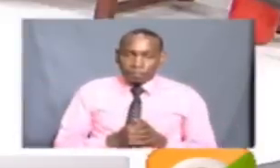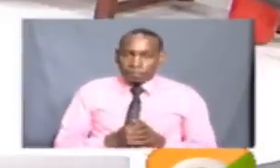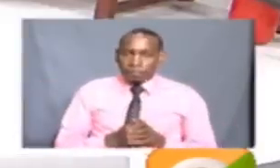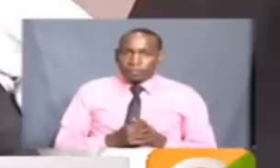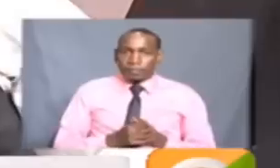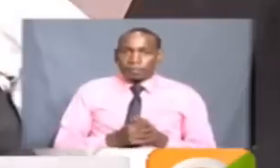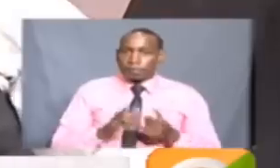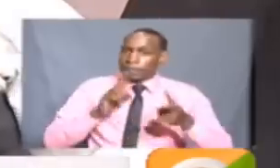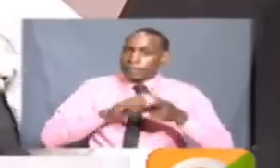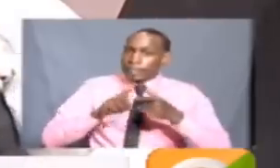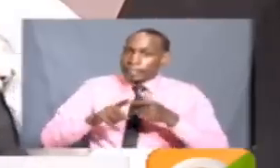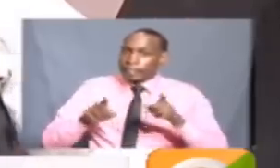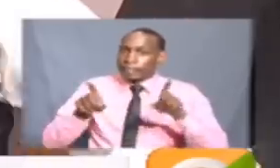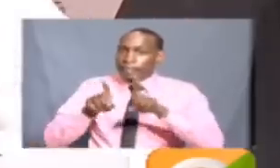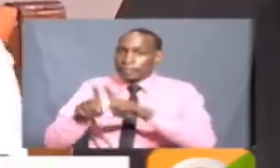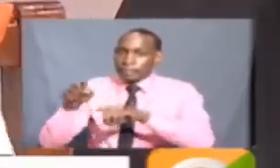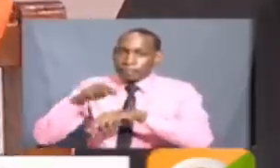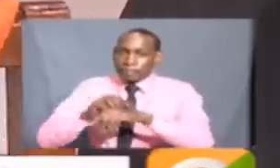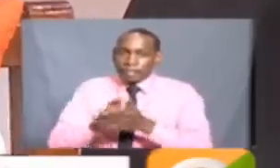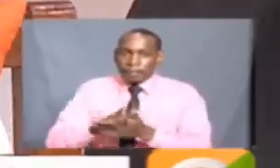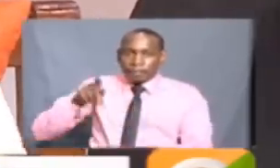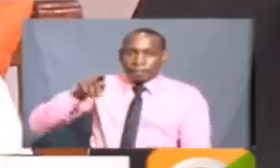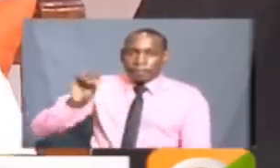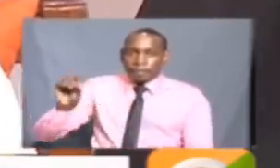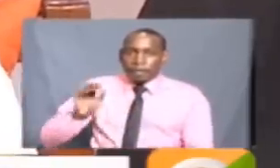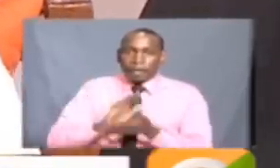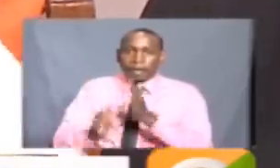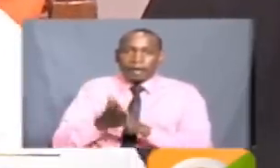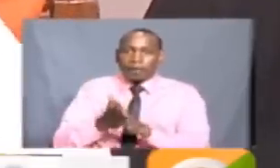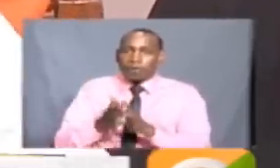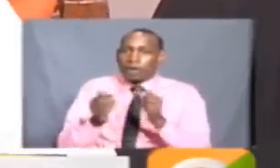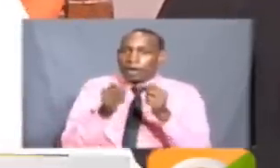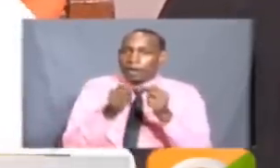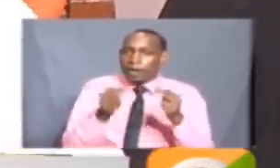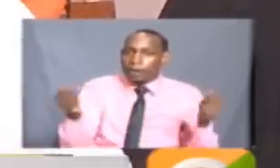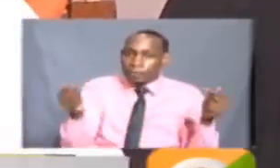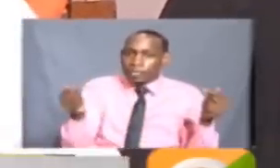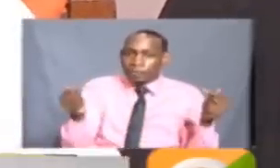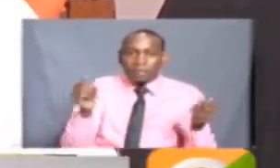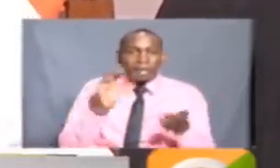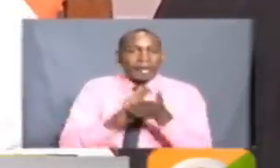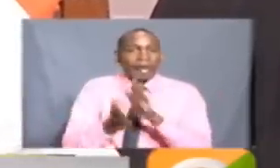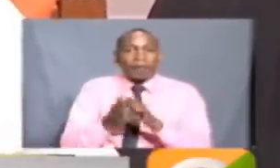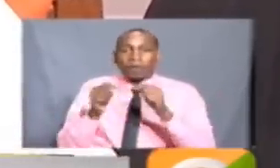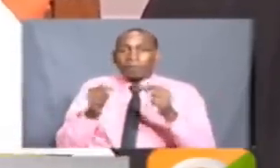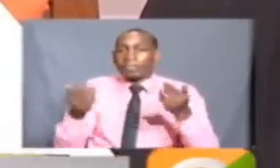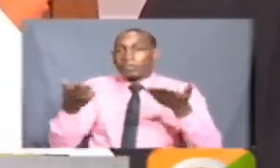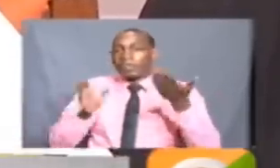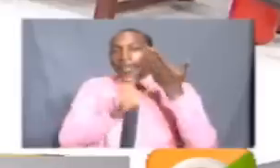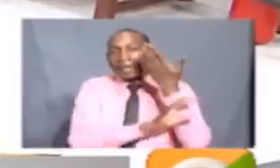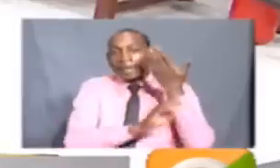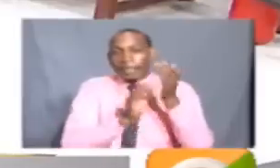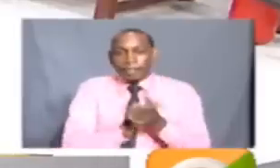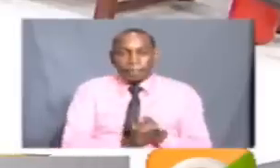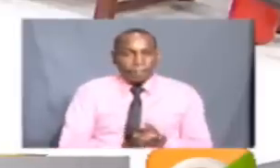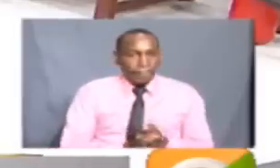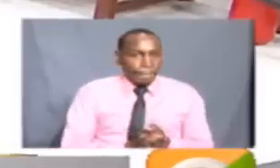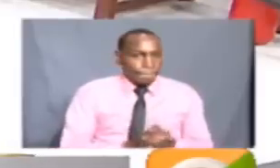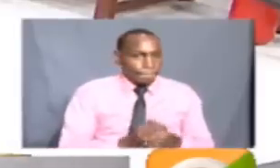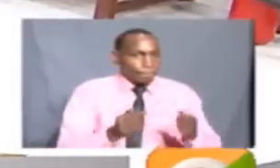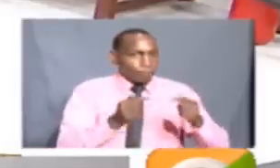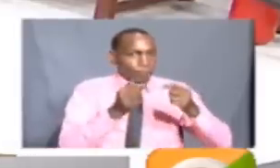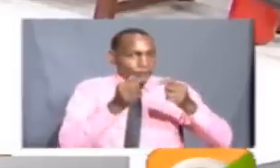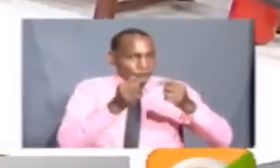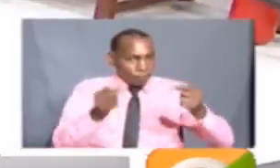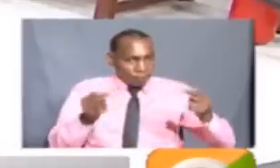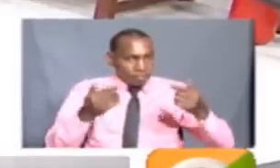same time, PLO, there's no more opposition. There's no more opposition in this country. It's a one-party state. The opposition is there. There is